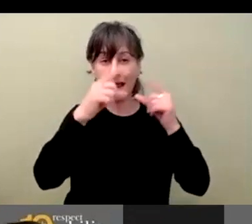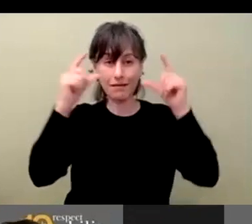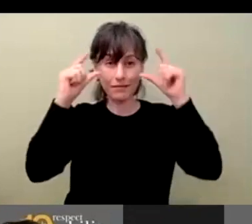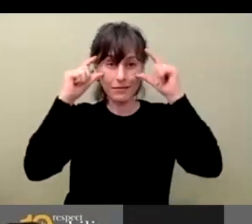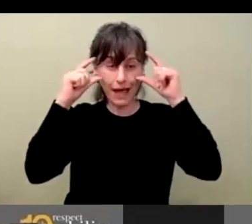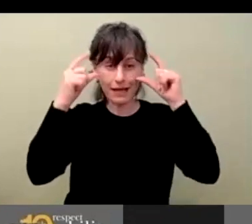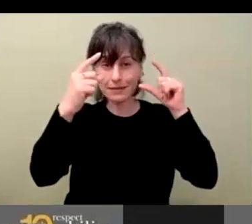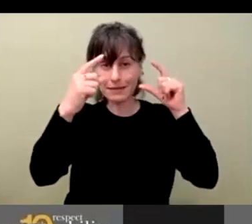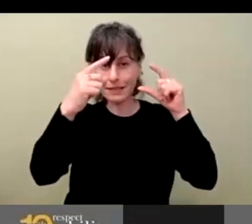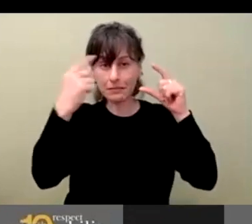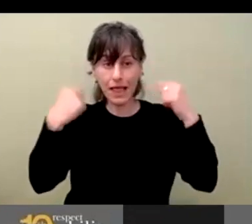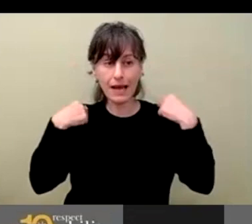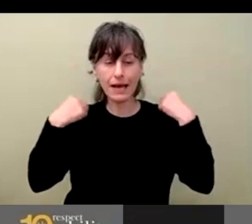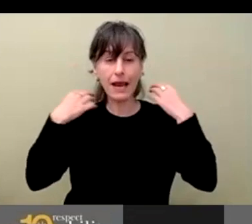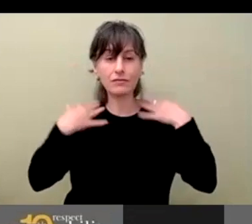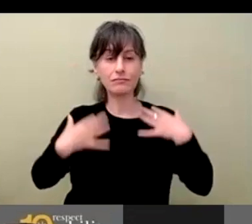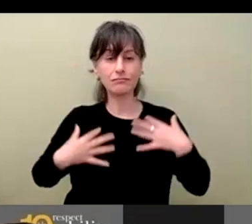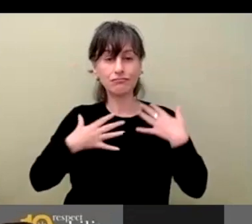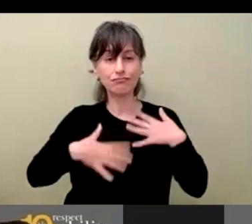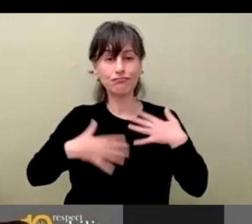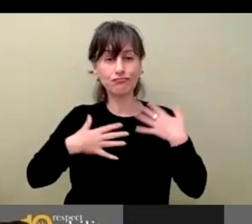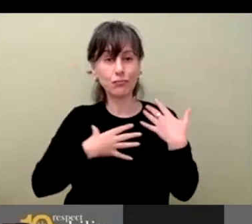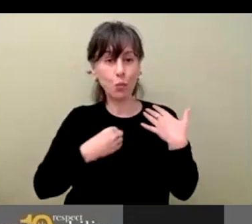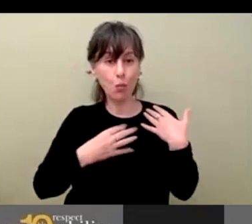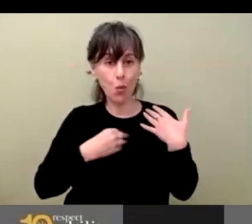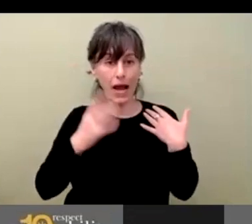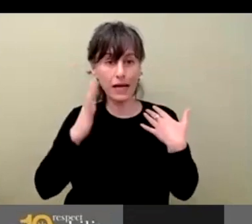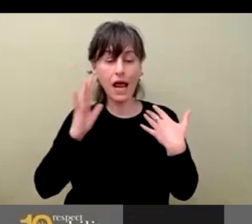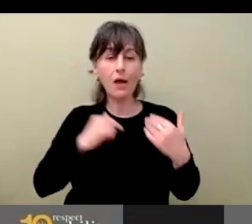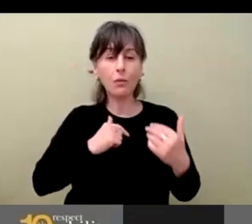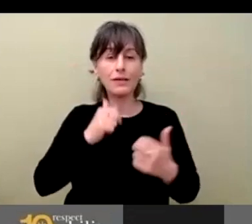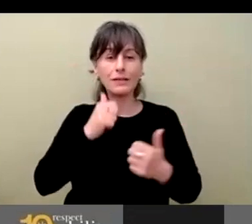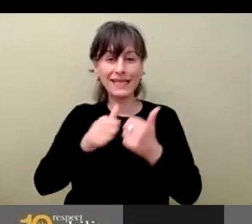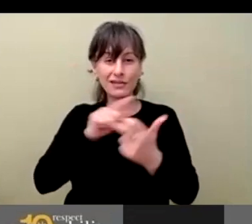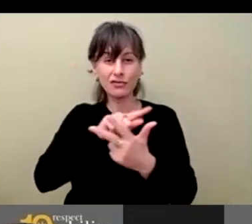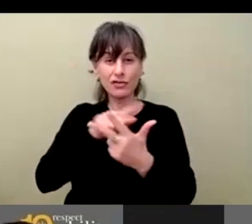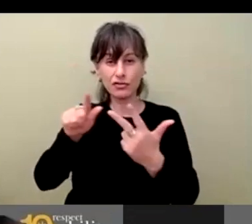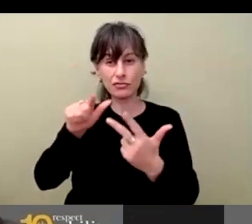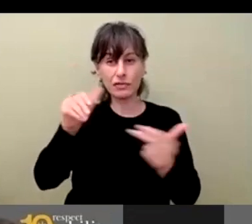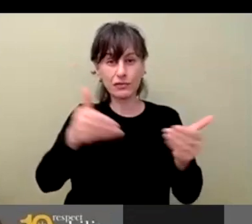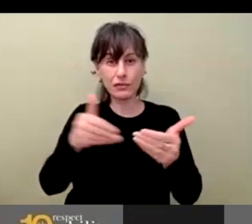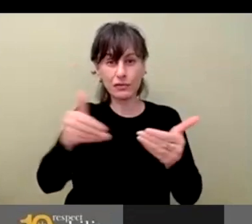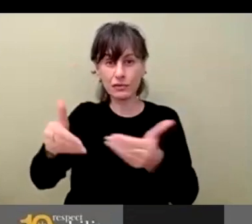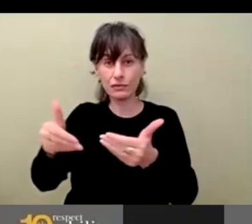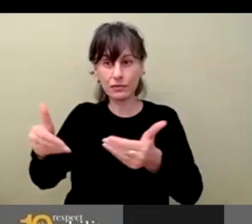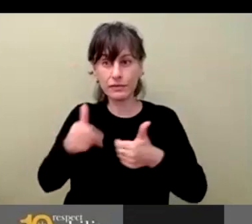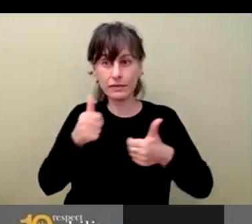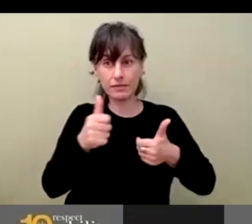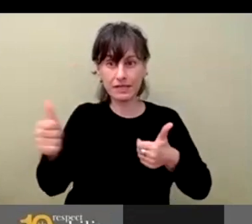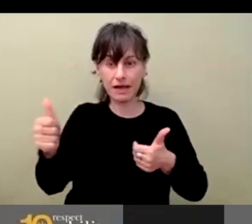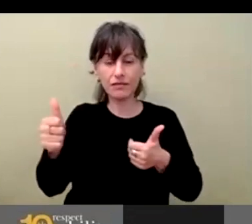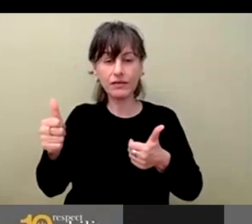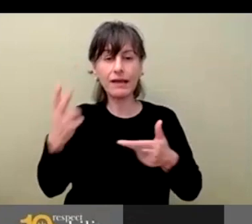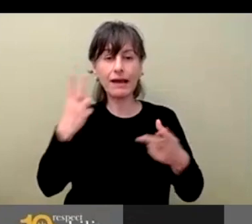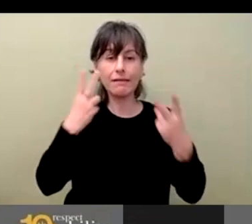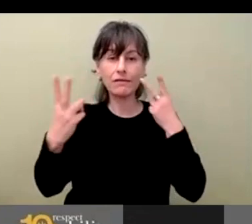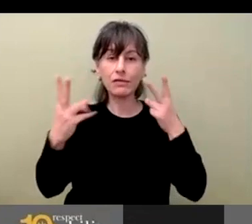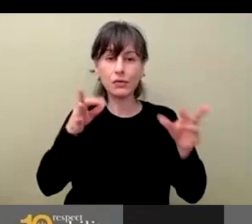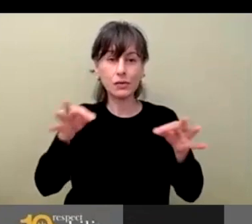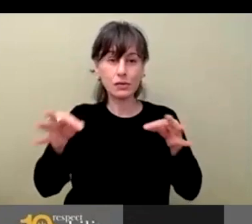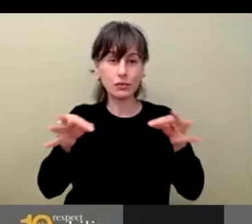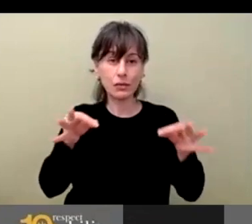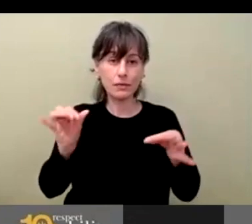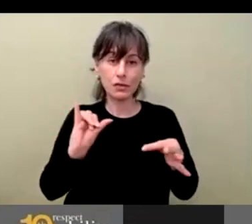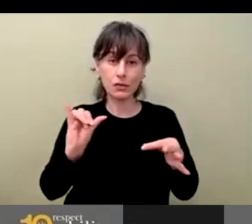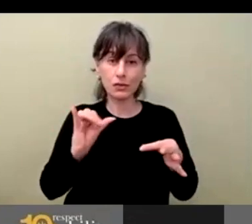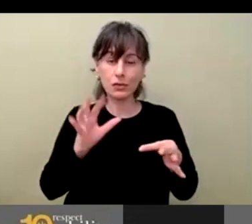and a white shirt. I'm going to have each of our panelists introduce themselves and also give their visual descriptions as well,